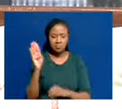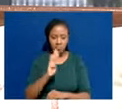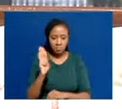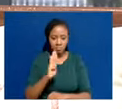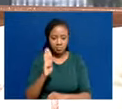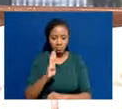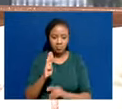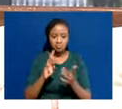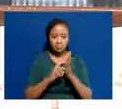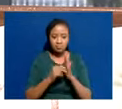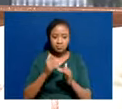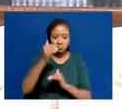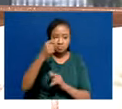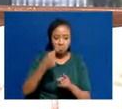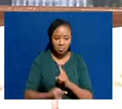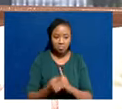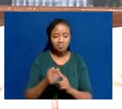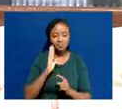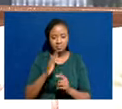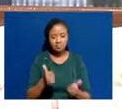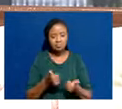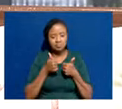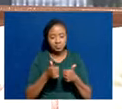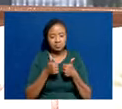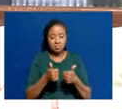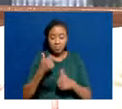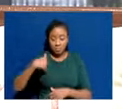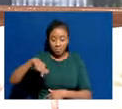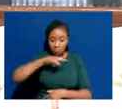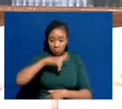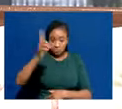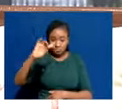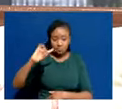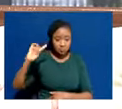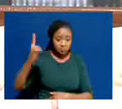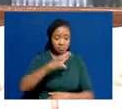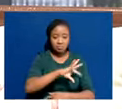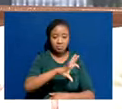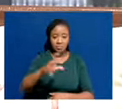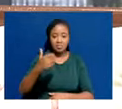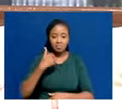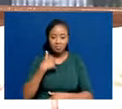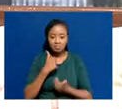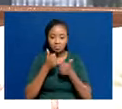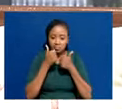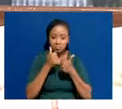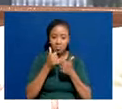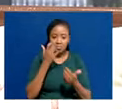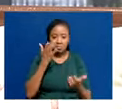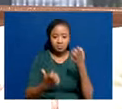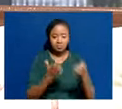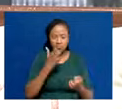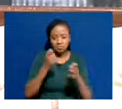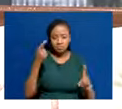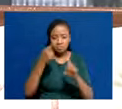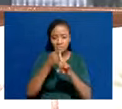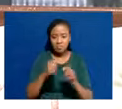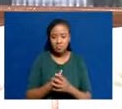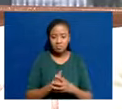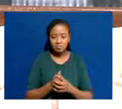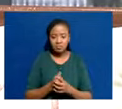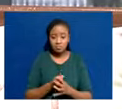so the next year is going to be good. We're the first county to have an up-to-date valuation roll. And that is what is helping me,